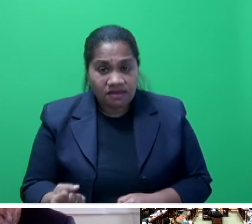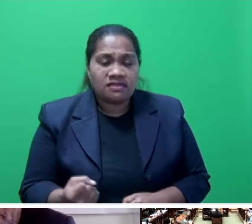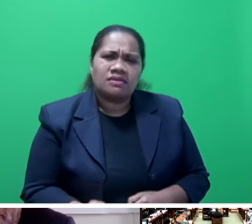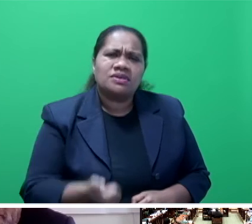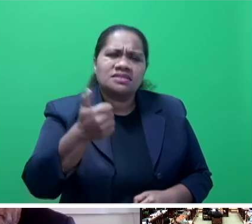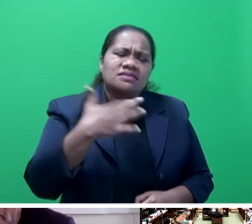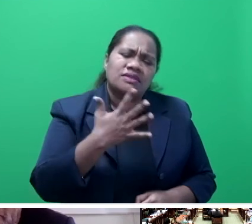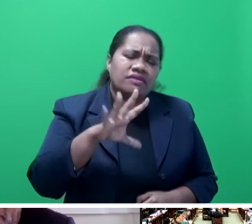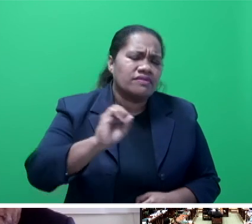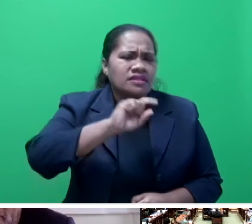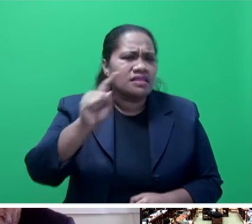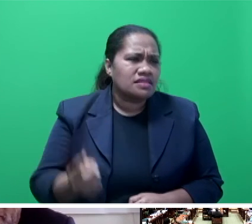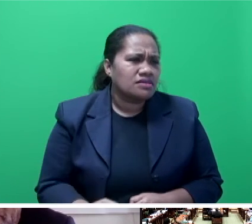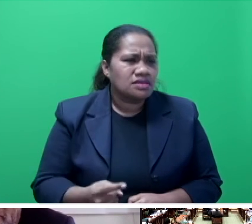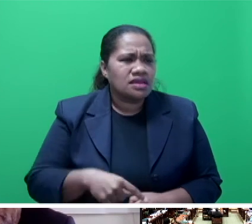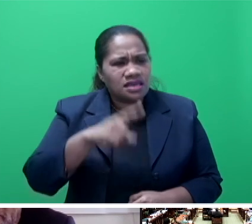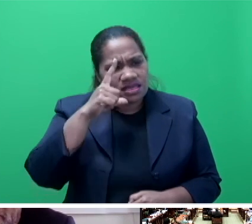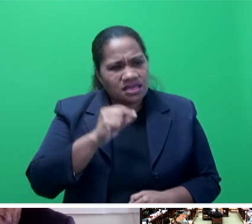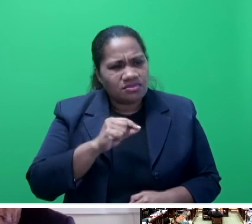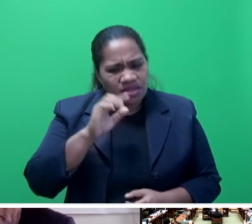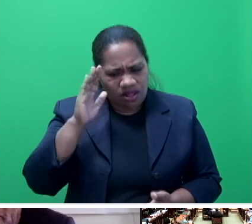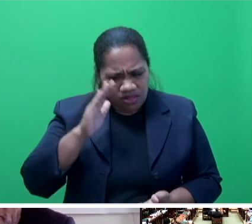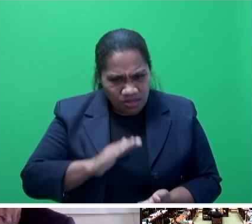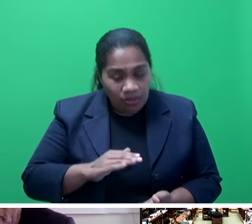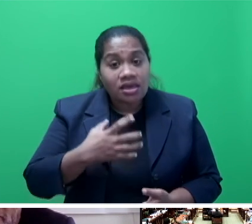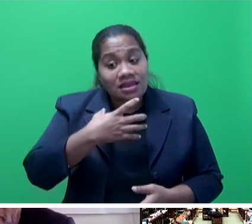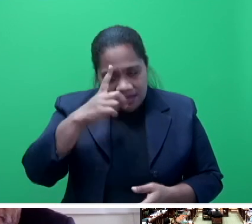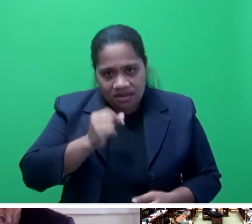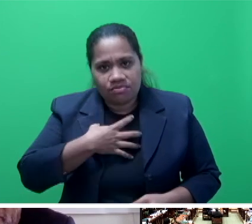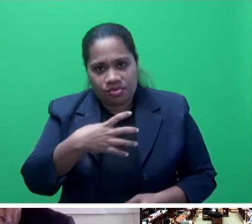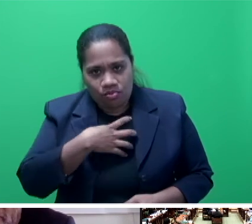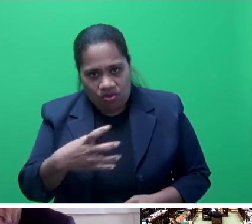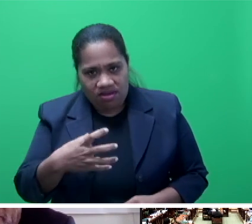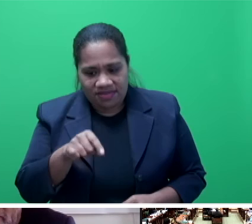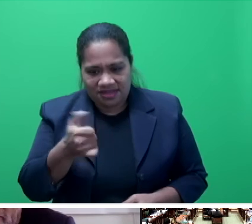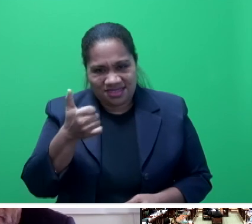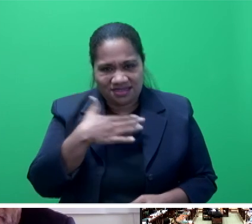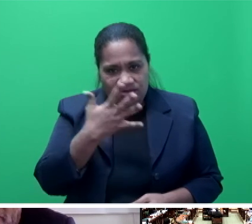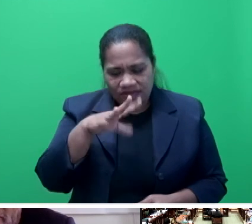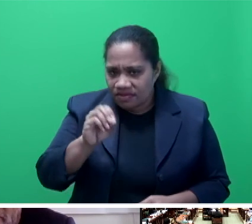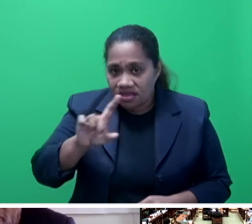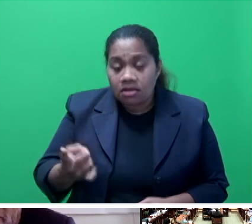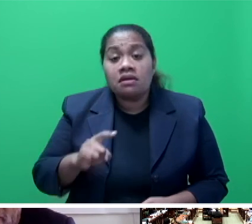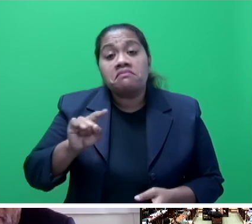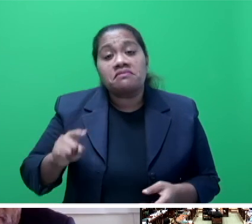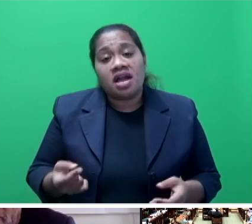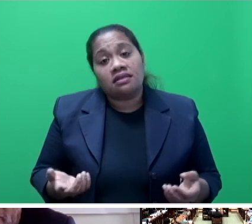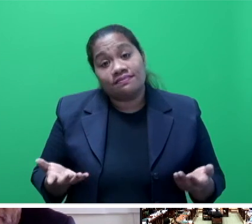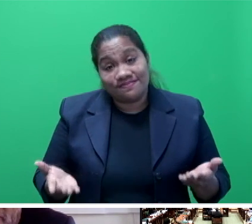650,000 that we have could be lower, it could be more towards 600,000 than 650,000. But despite that, we